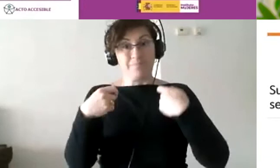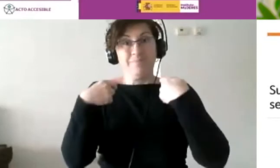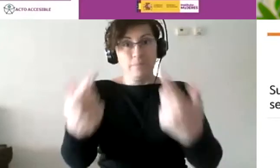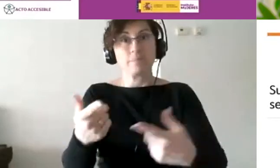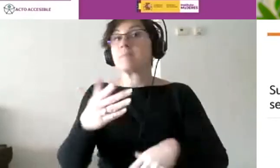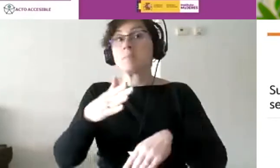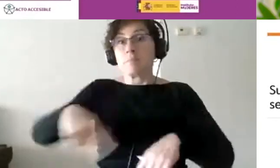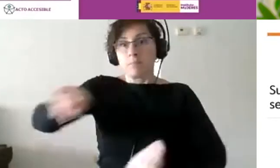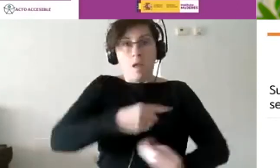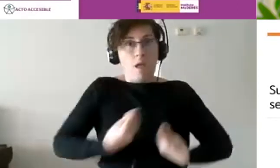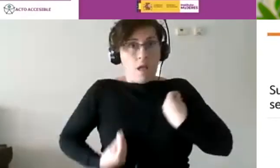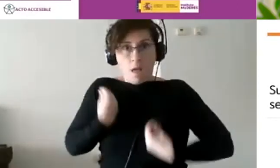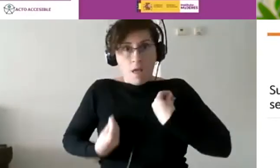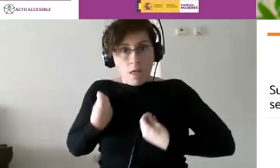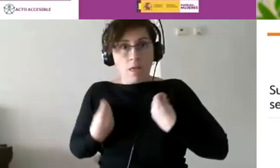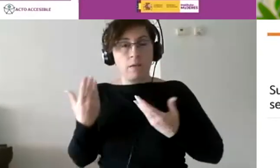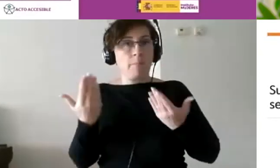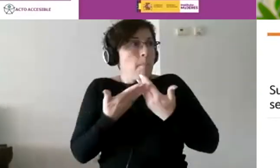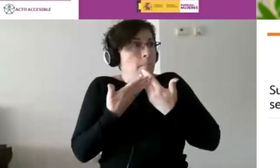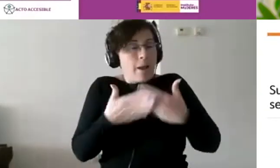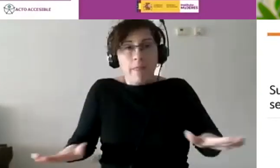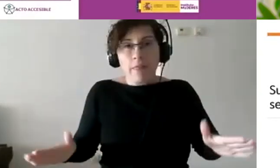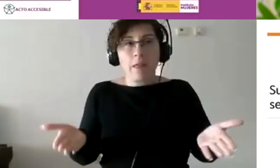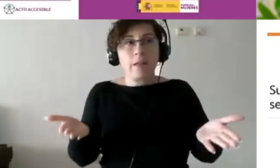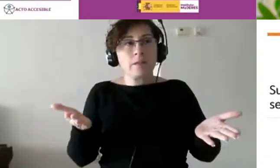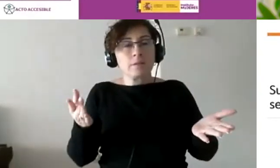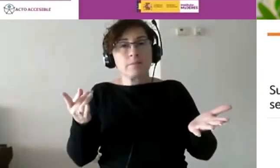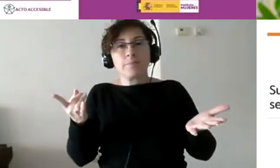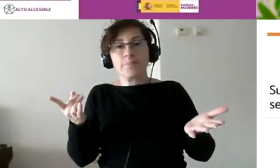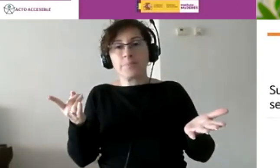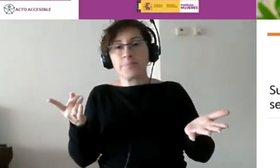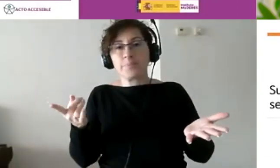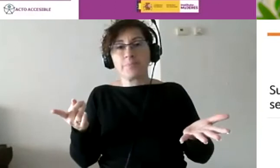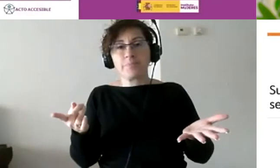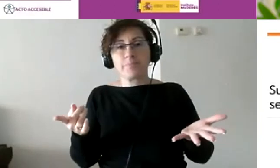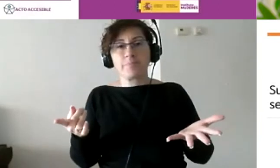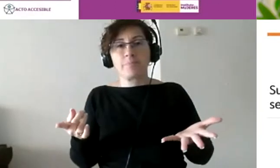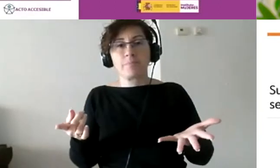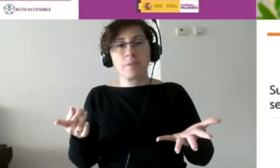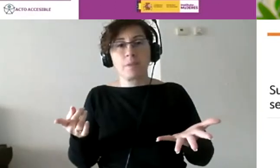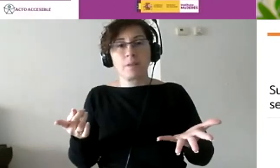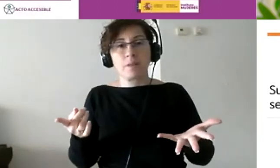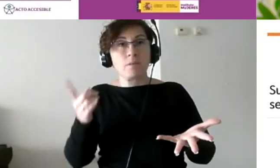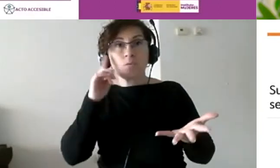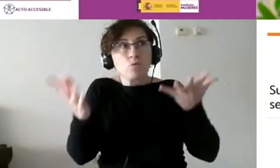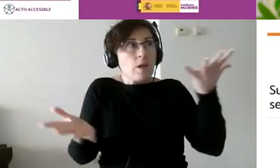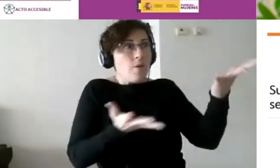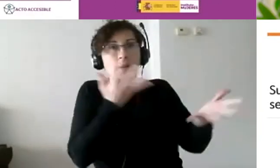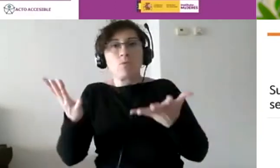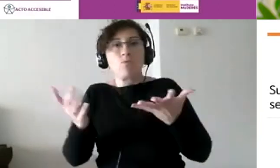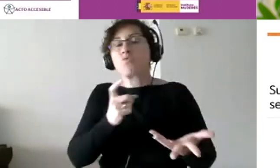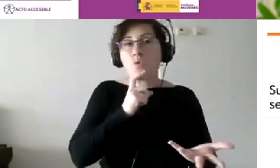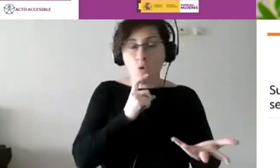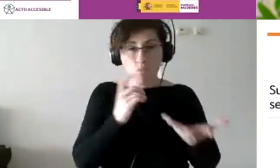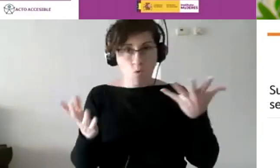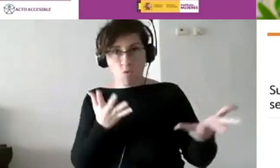know how to react in a situation. And when they are coming to a country, they can't get any kind